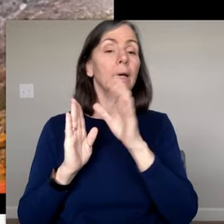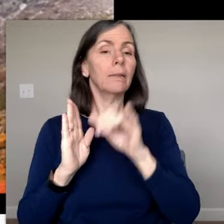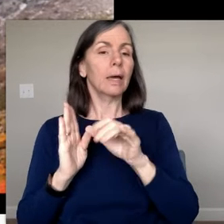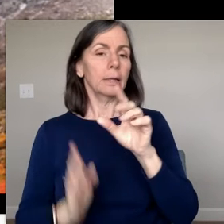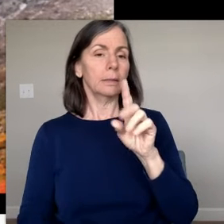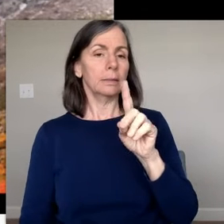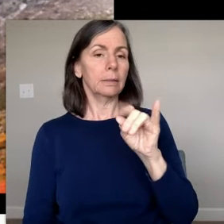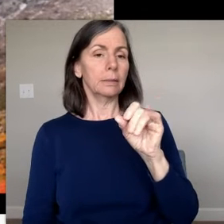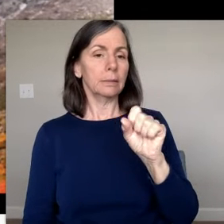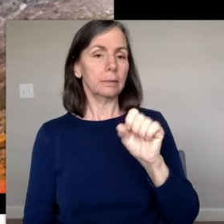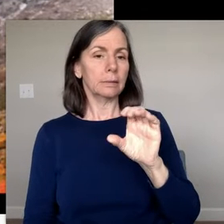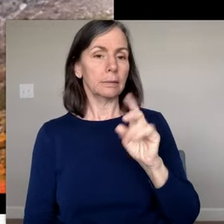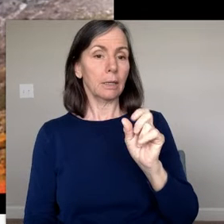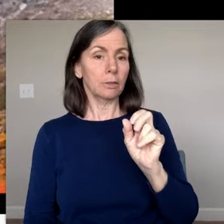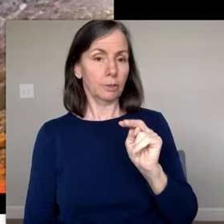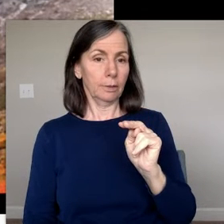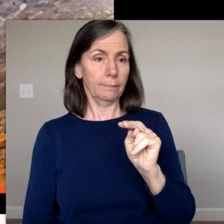discussion.